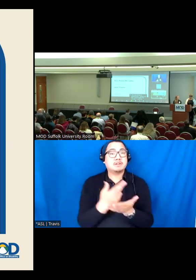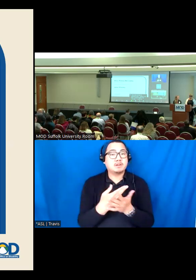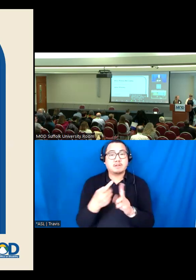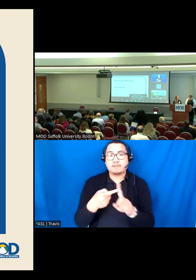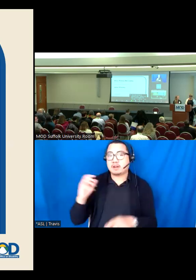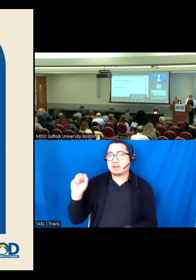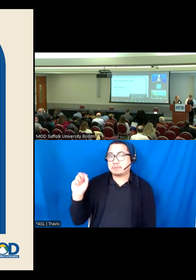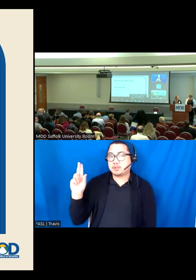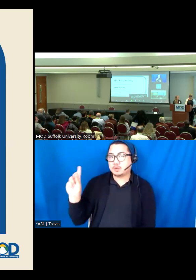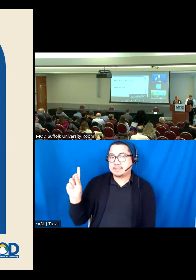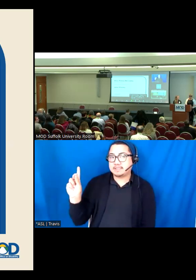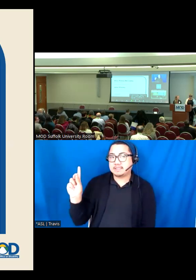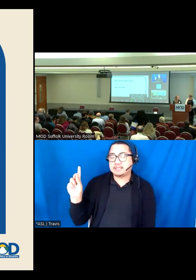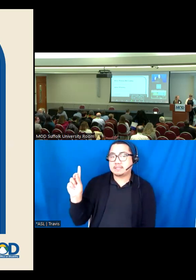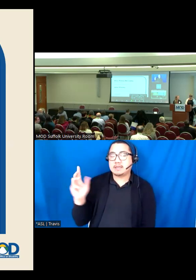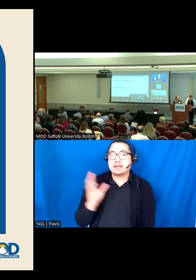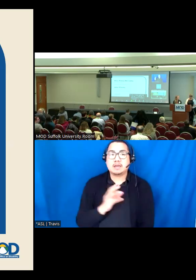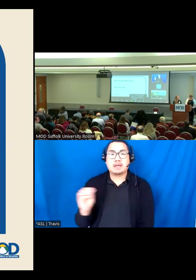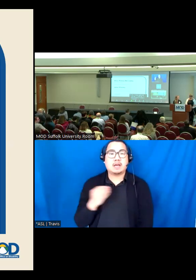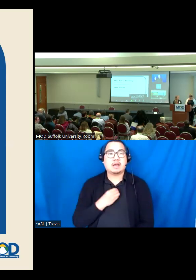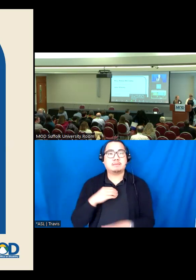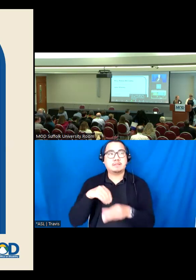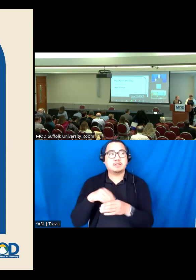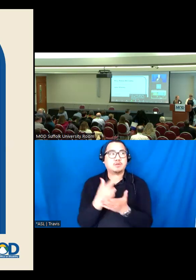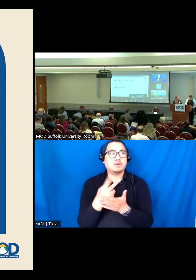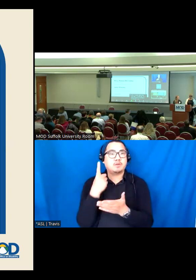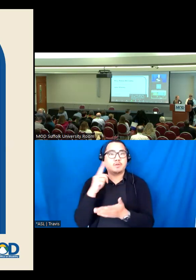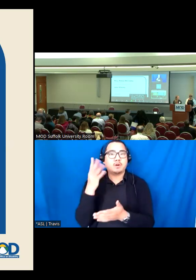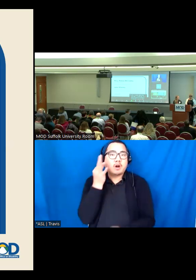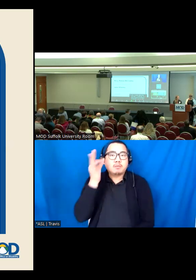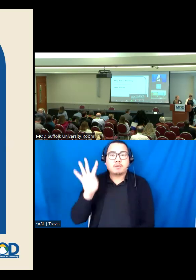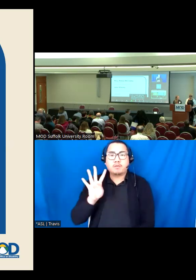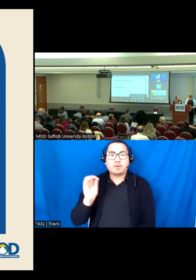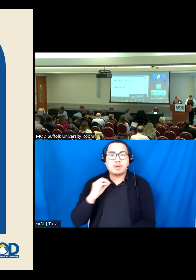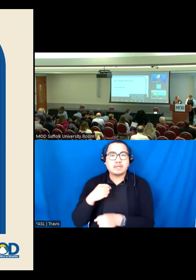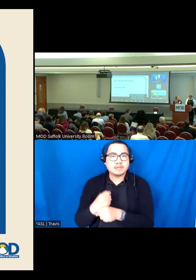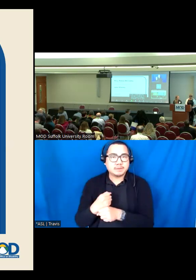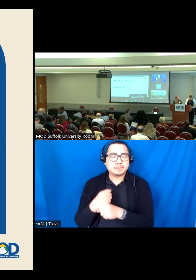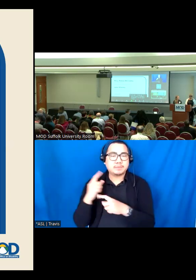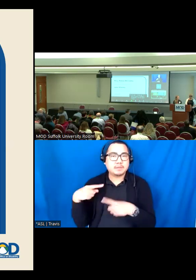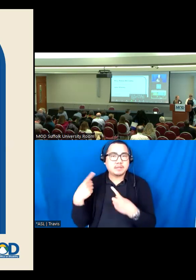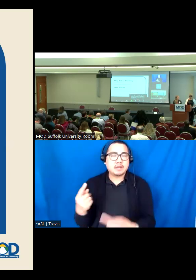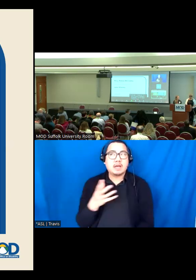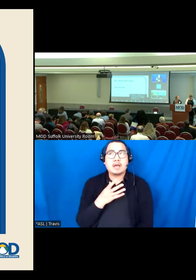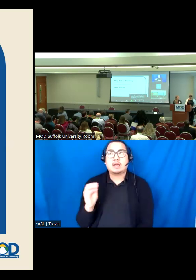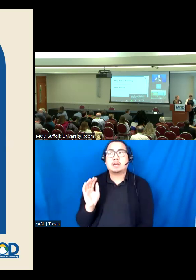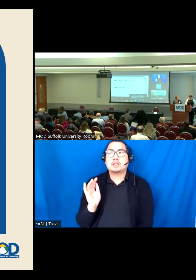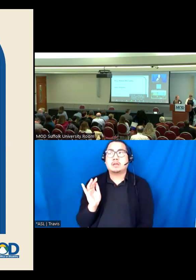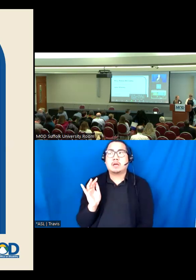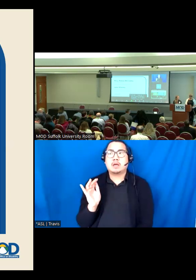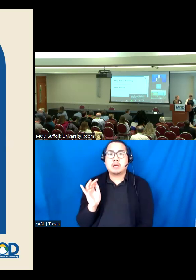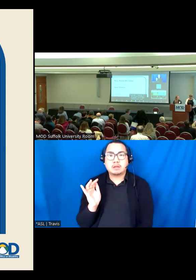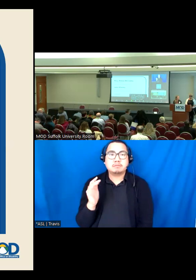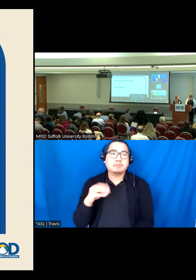use disorder, and I've been in recovery for over 40 years. And I have dealt through